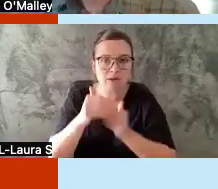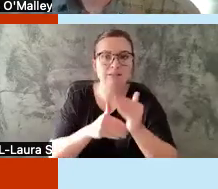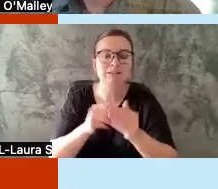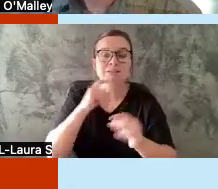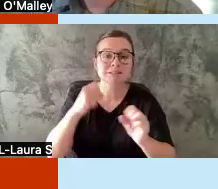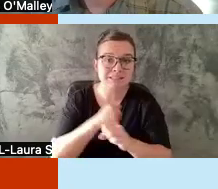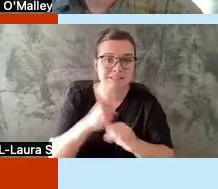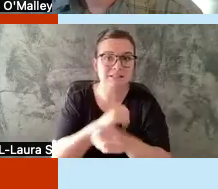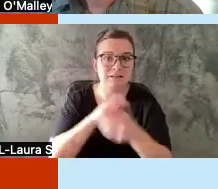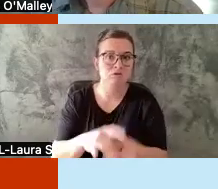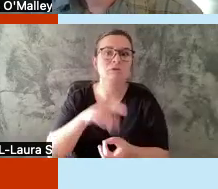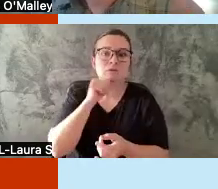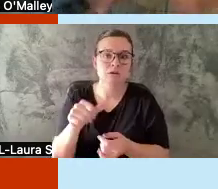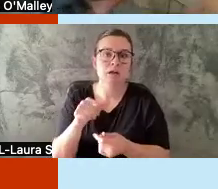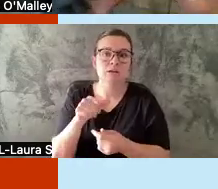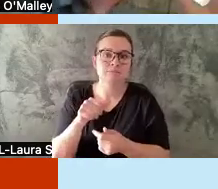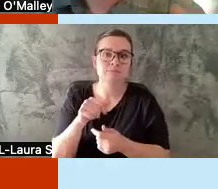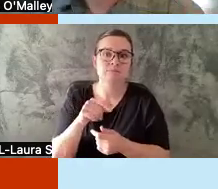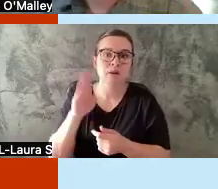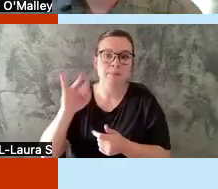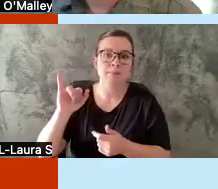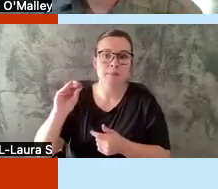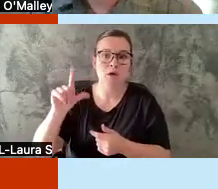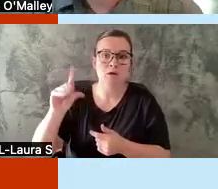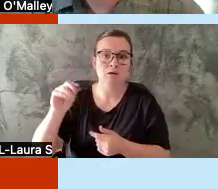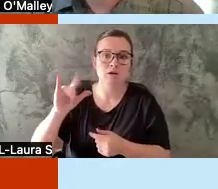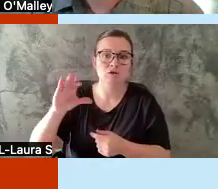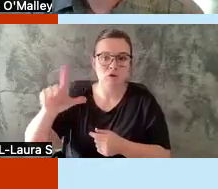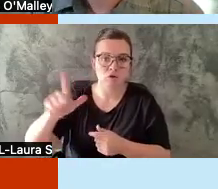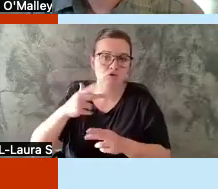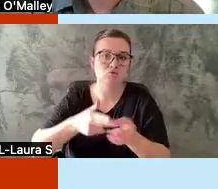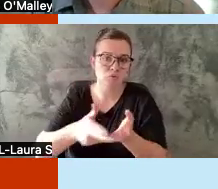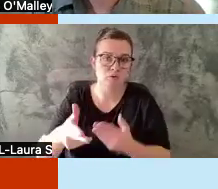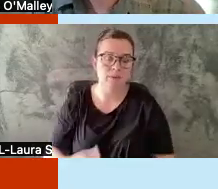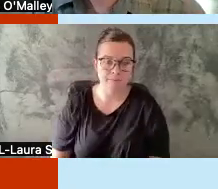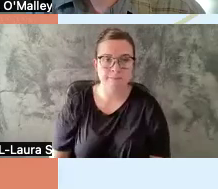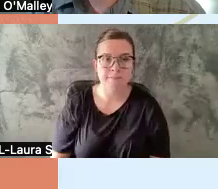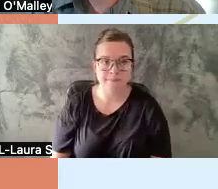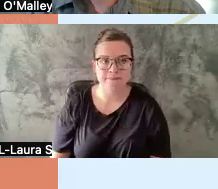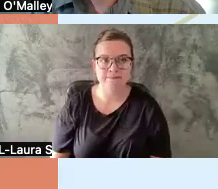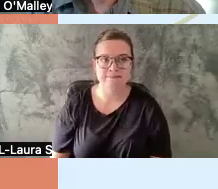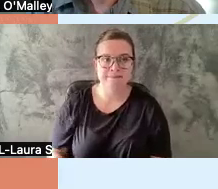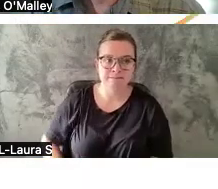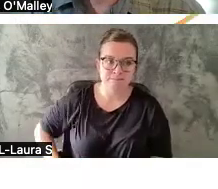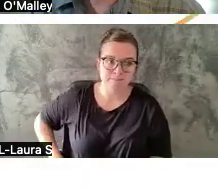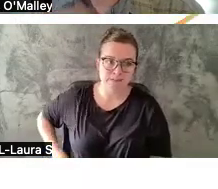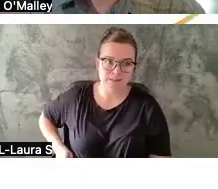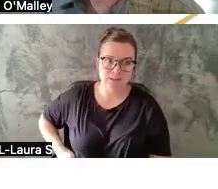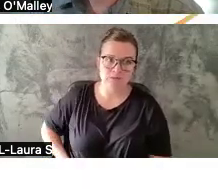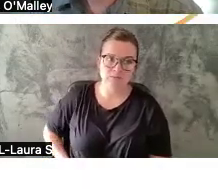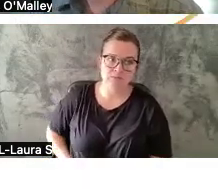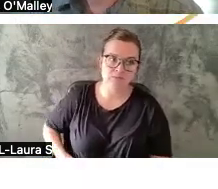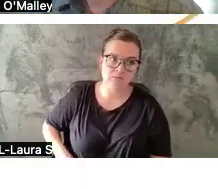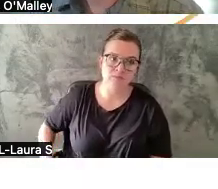statistical associations, not a biological truth that's being presented to you. Um, and